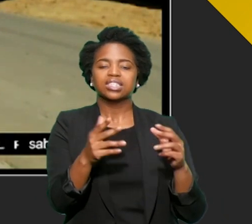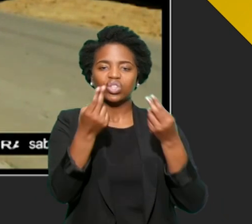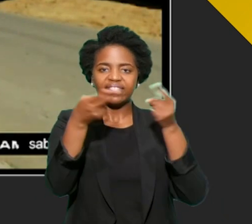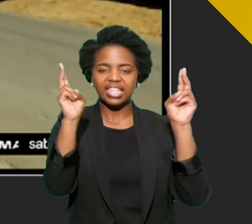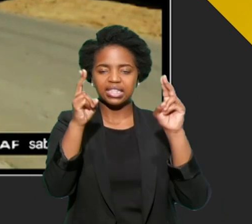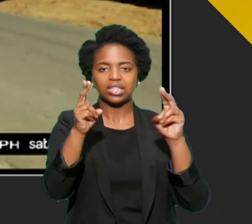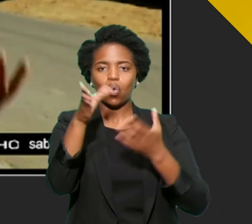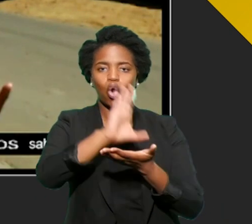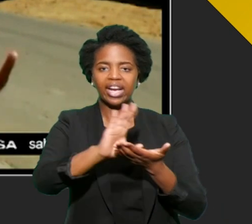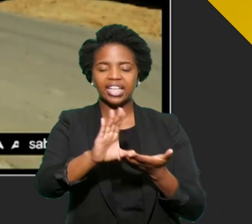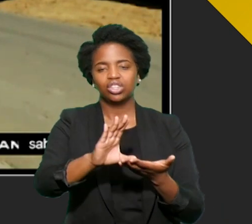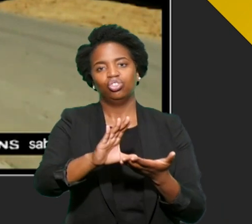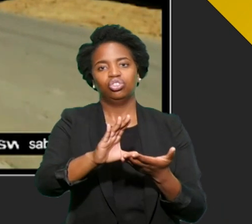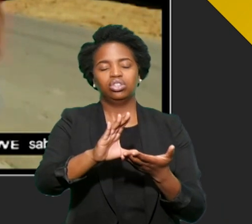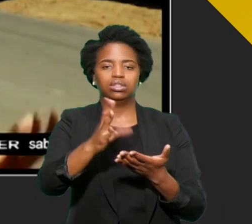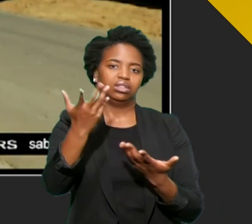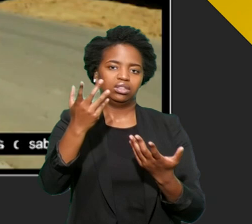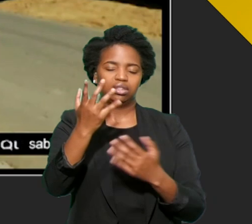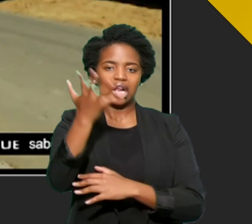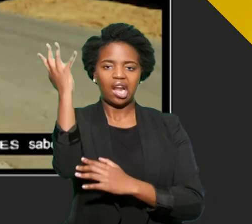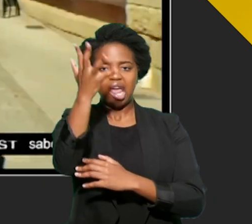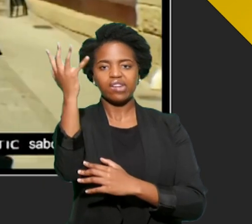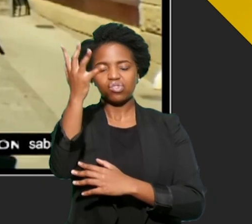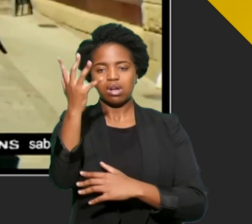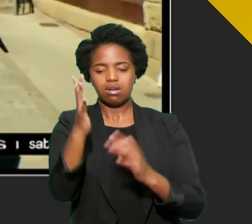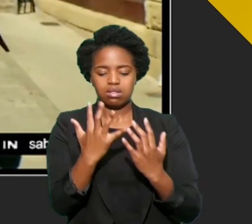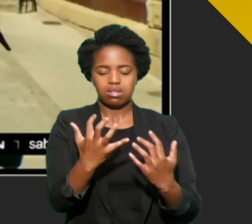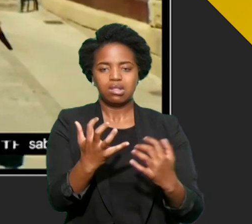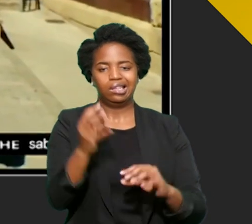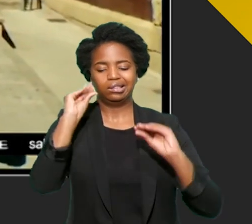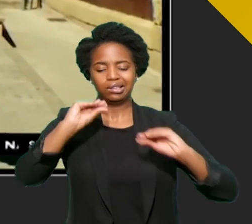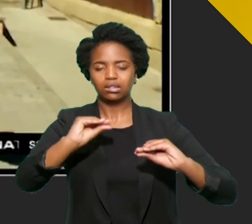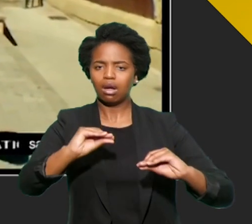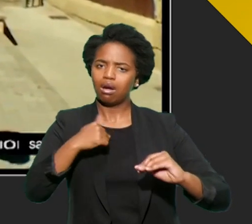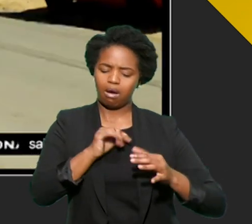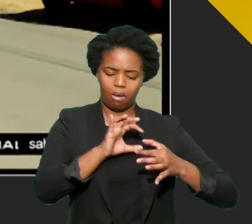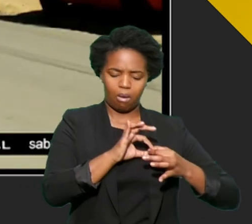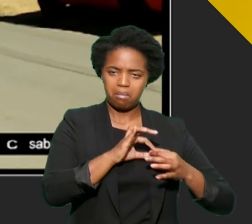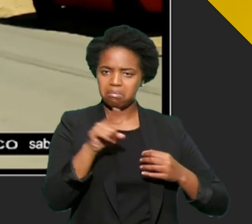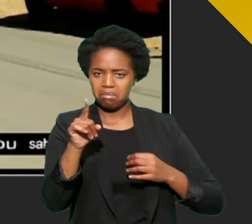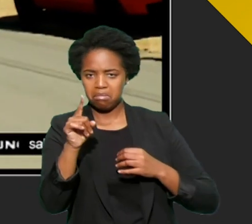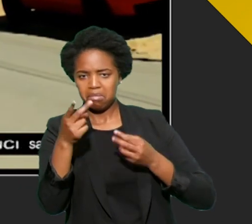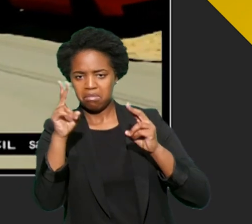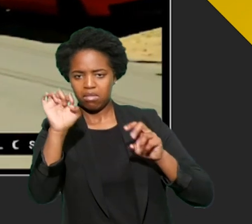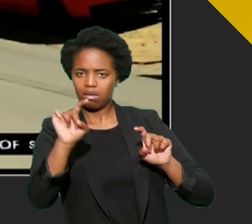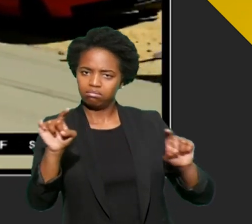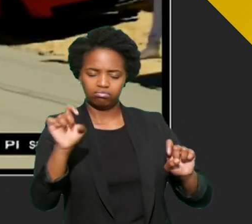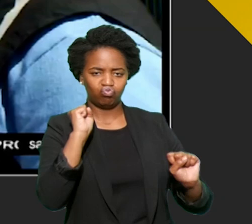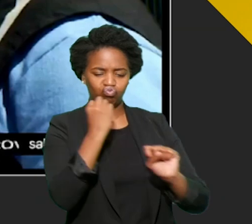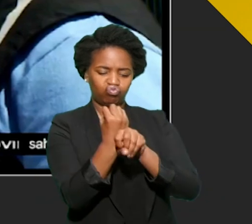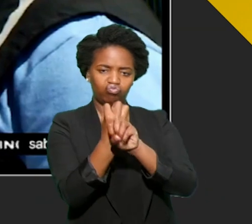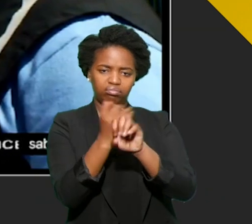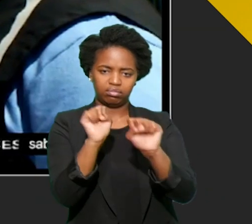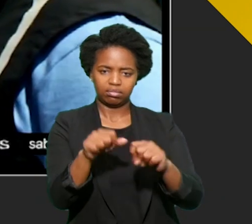teaching me. So this time it's more about technology. And the service providers are equally upbeat about this